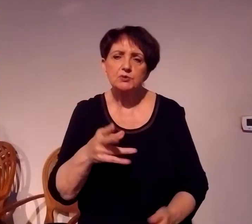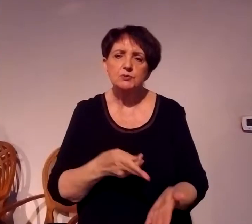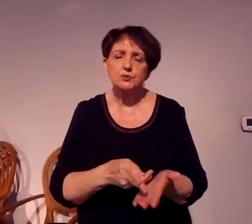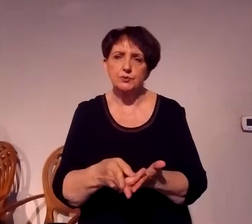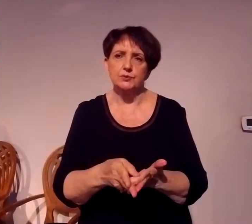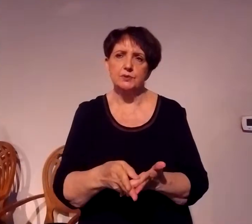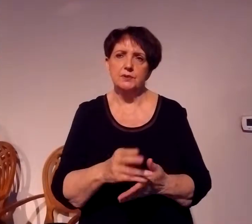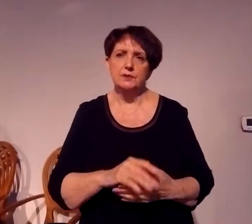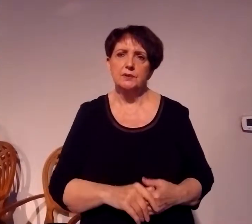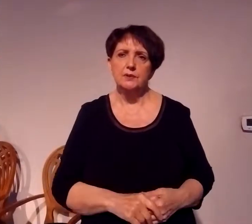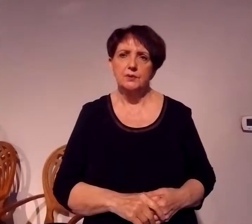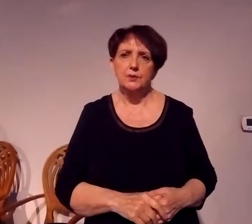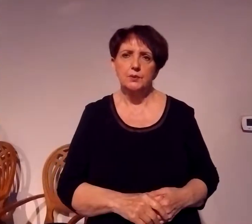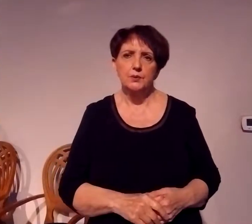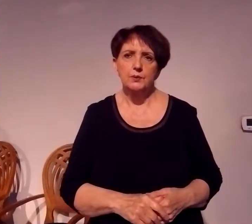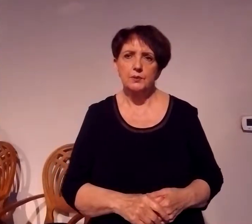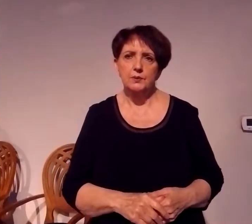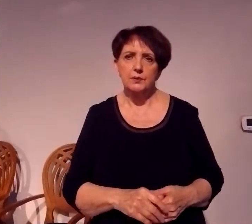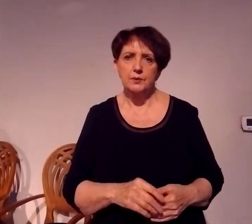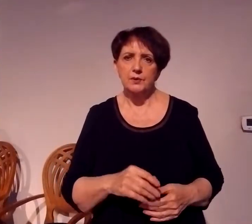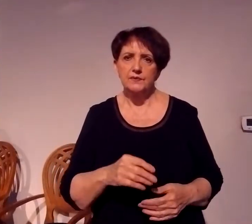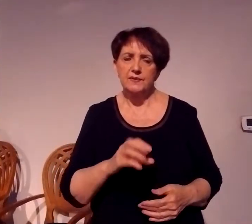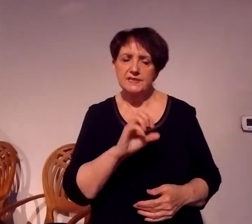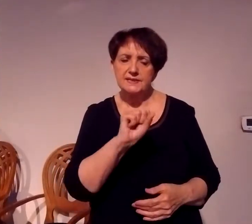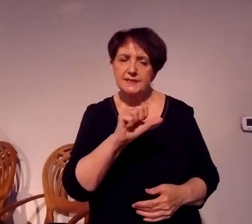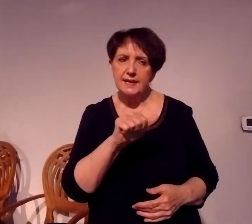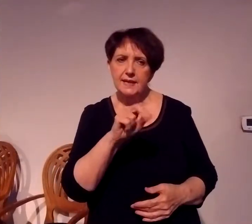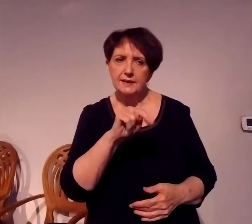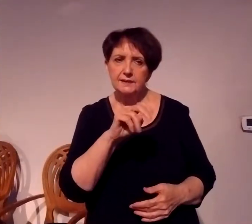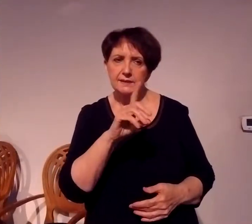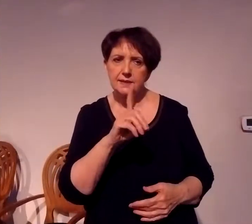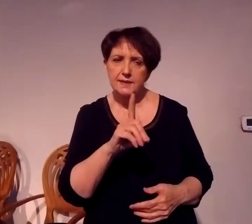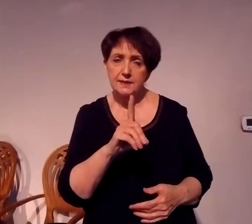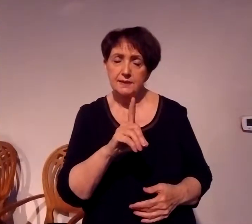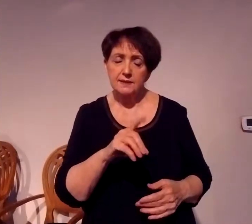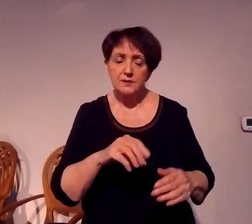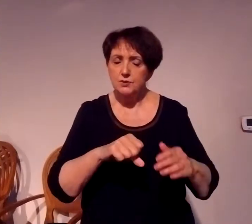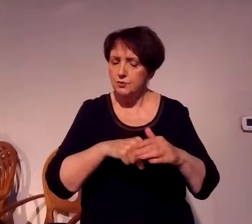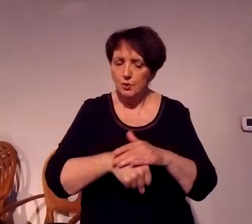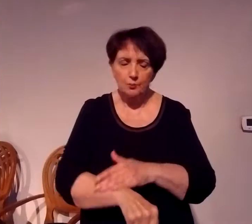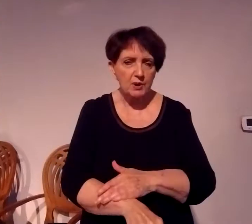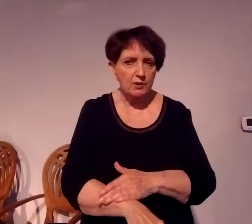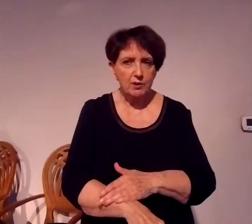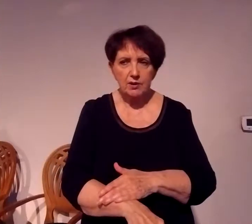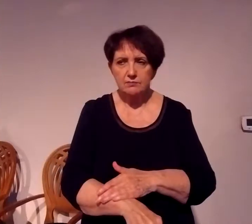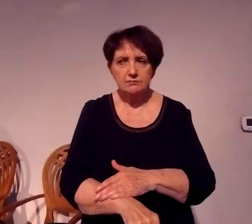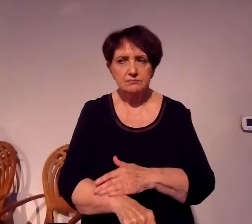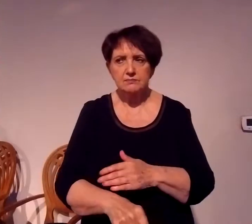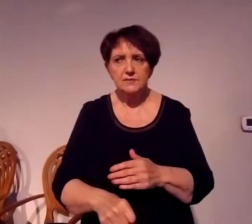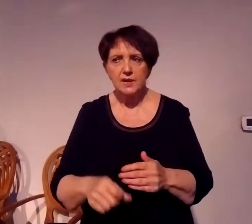We do not put our head in the sand. We do not pretend that something isn't happening.